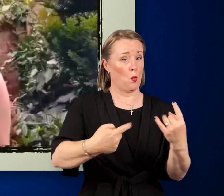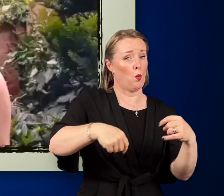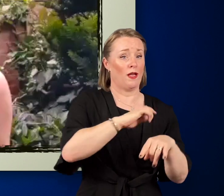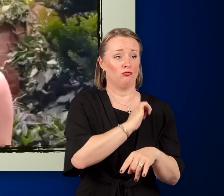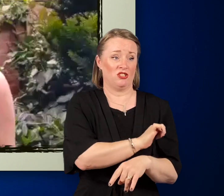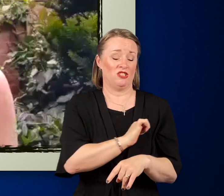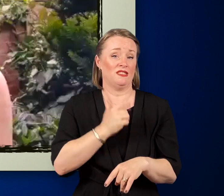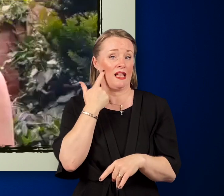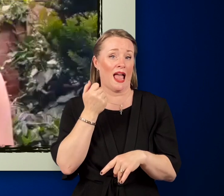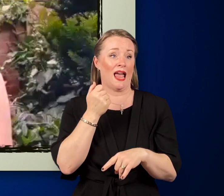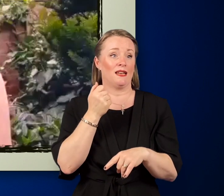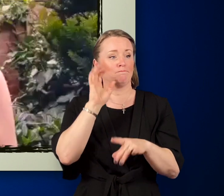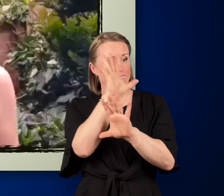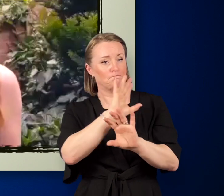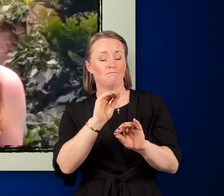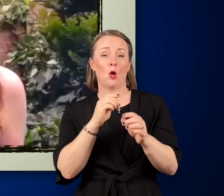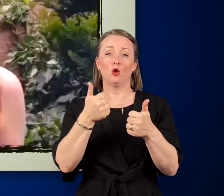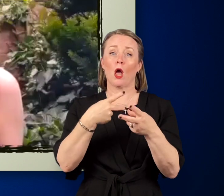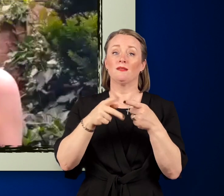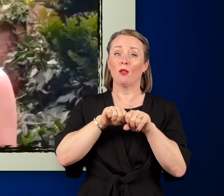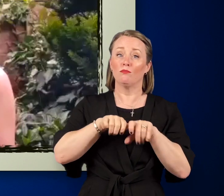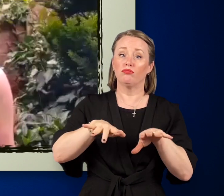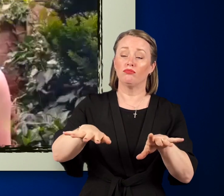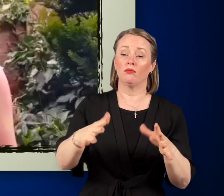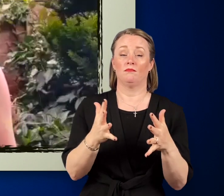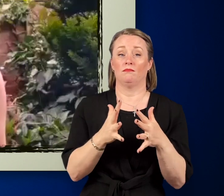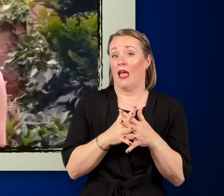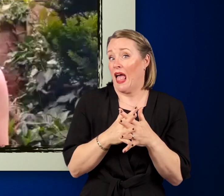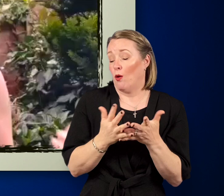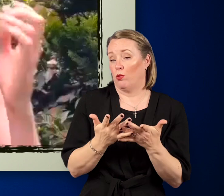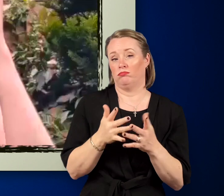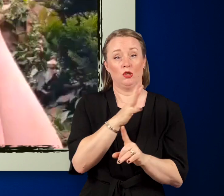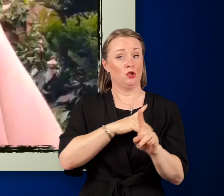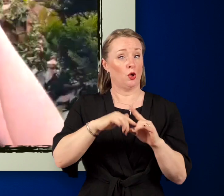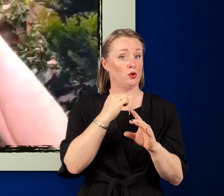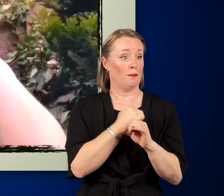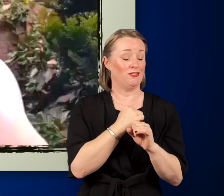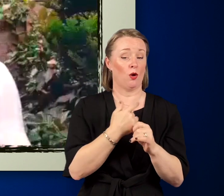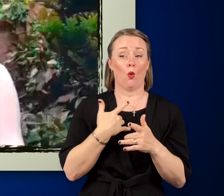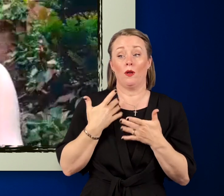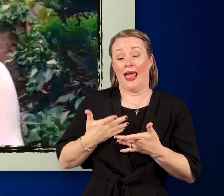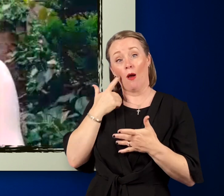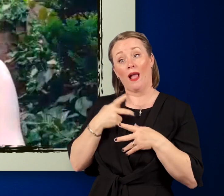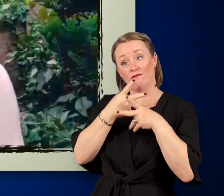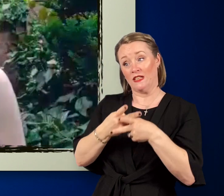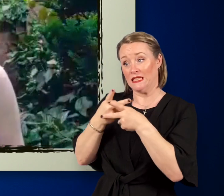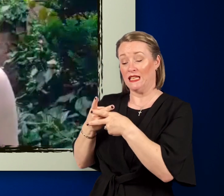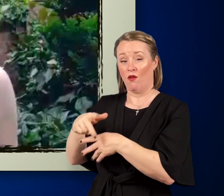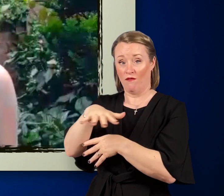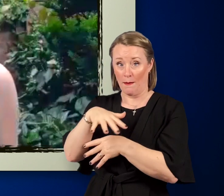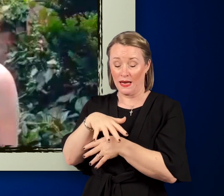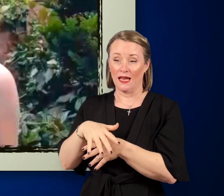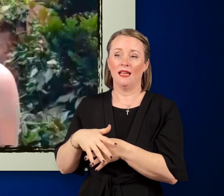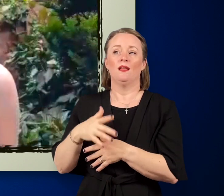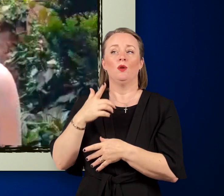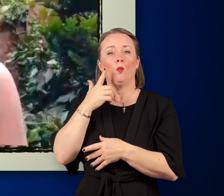the gospel. How could that look? It could be social media. It could be visiting family that we're able to do now. We're able to stay positive